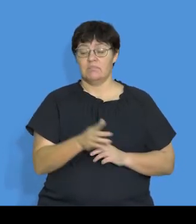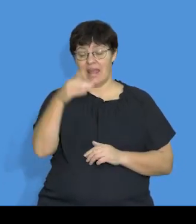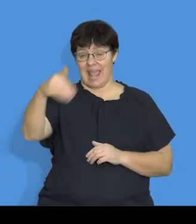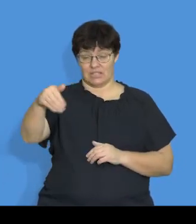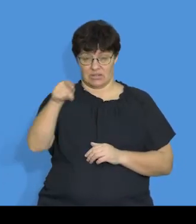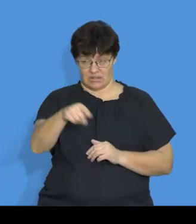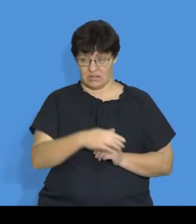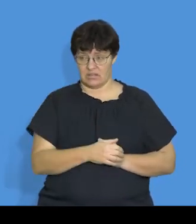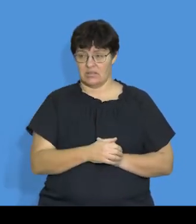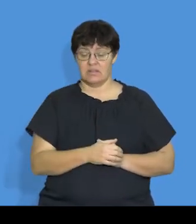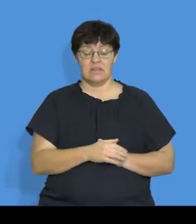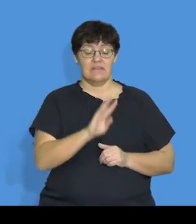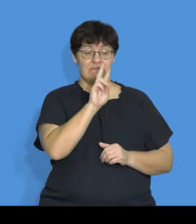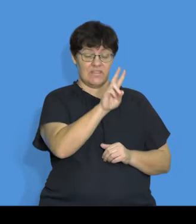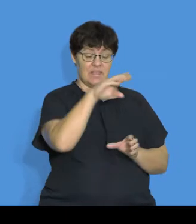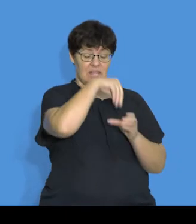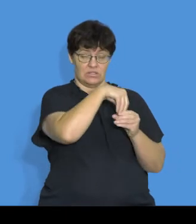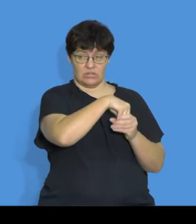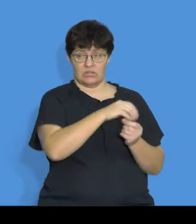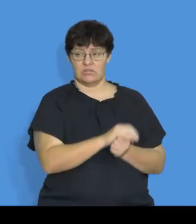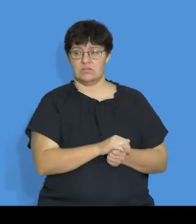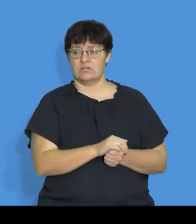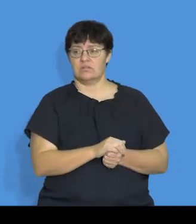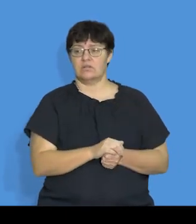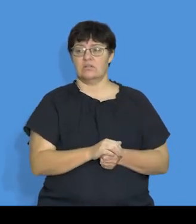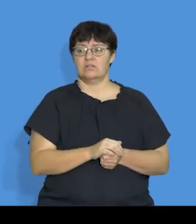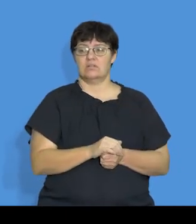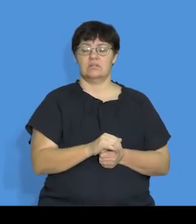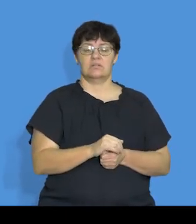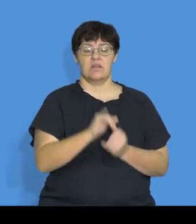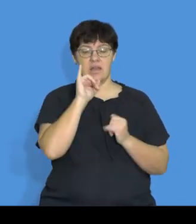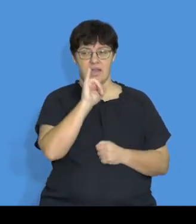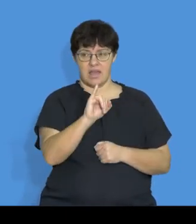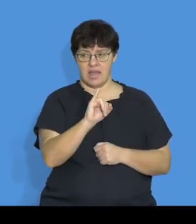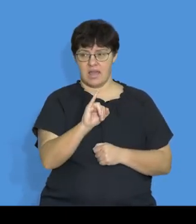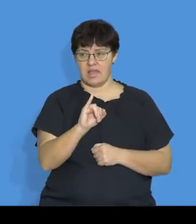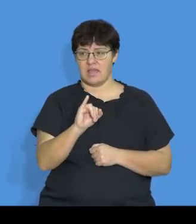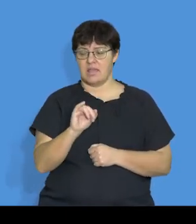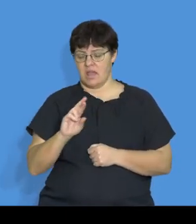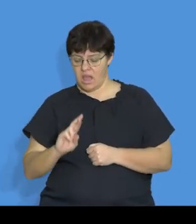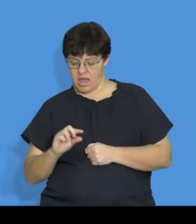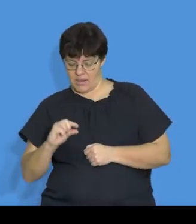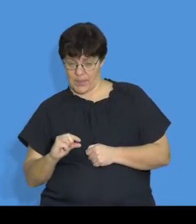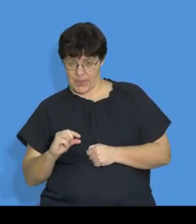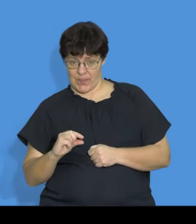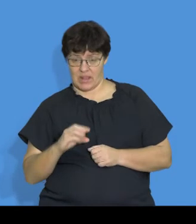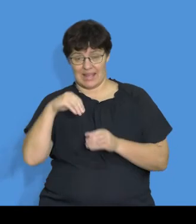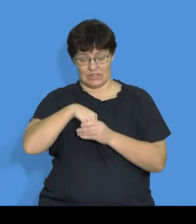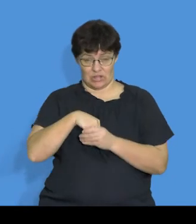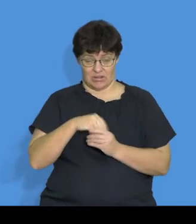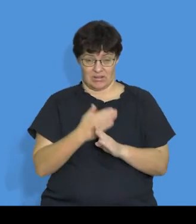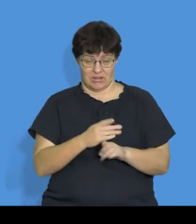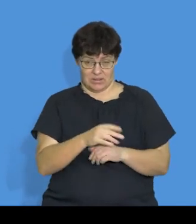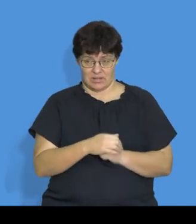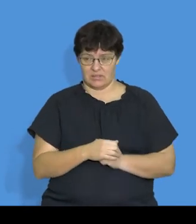okay? So V internal will be then equals to current multiplied by the internal resistance, right? So